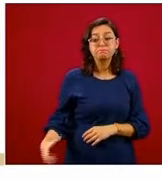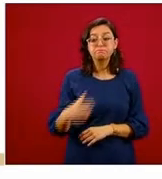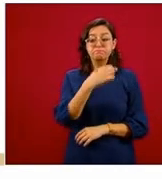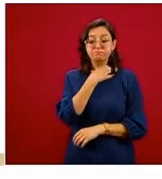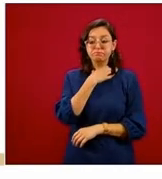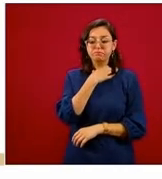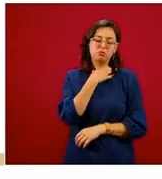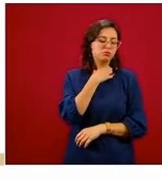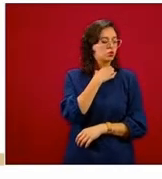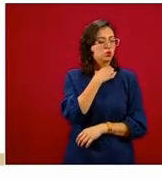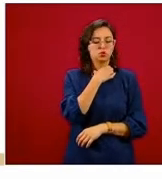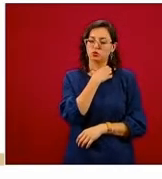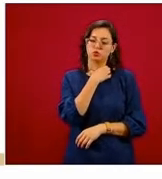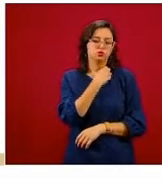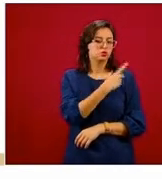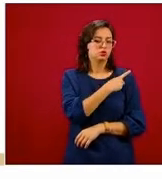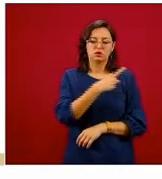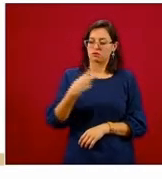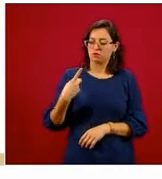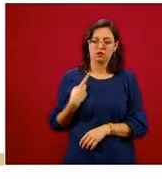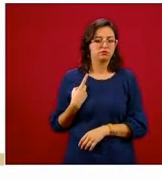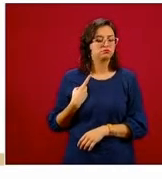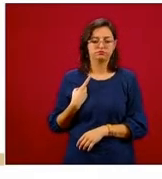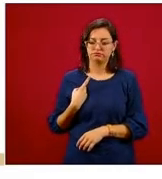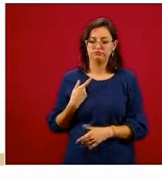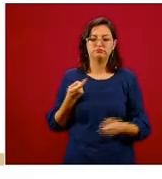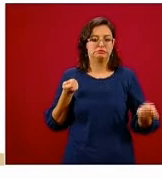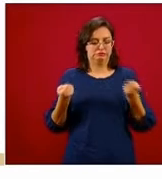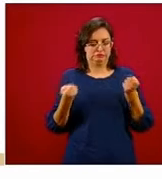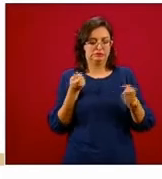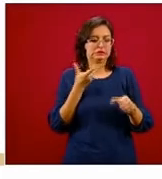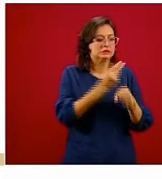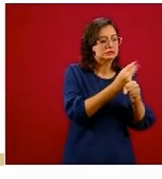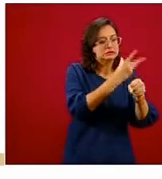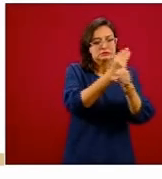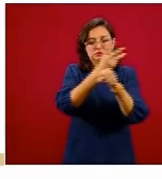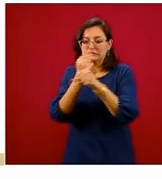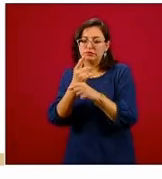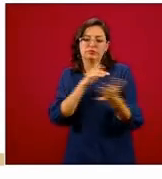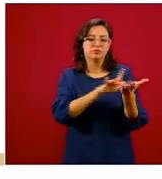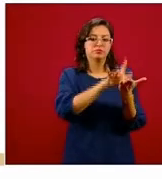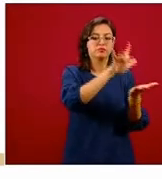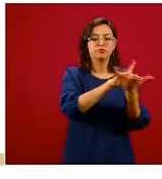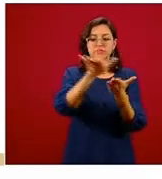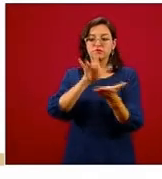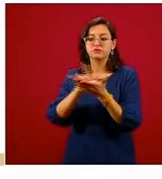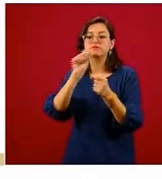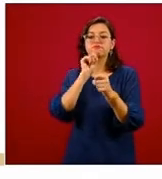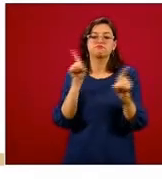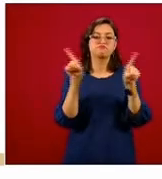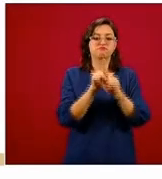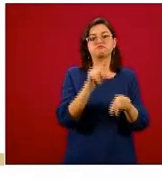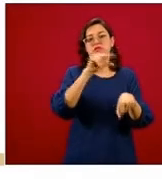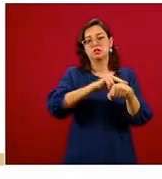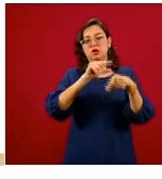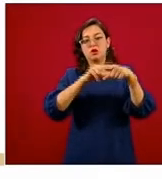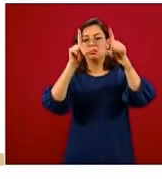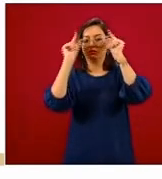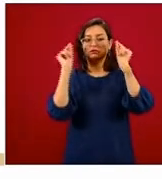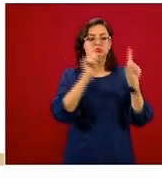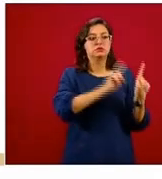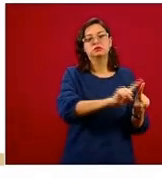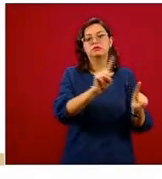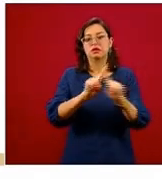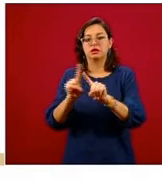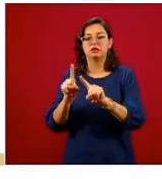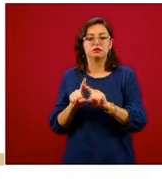or availability would reach saturation generation. And the state is also receiving